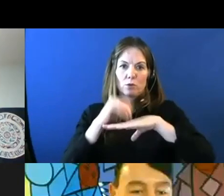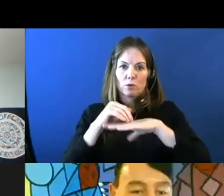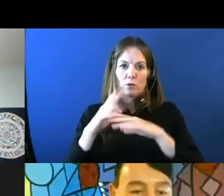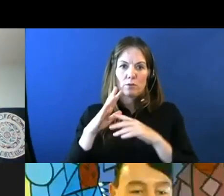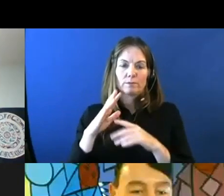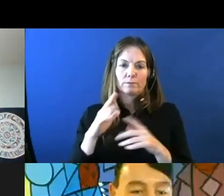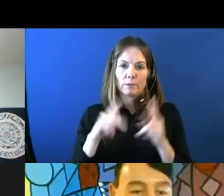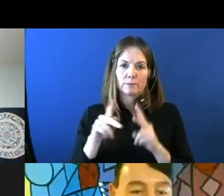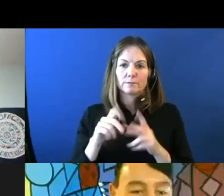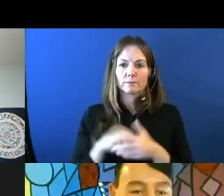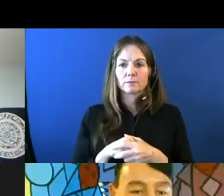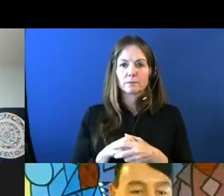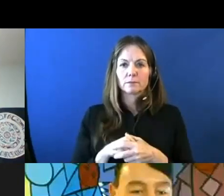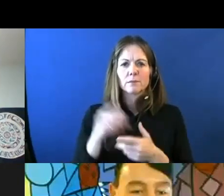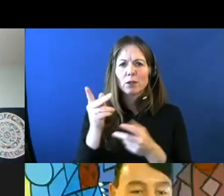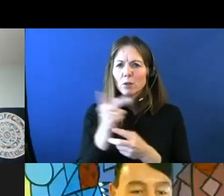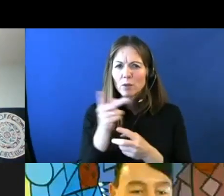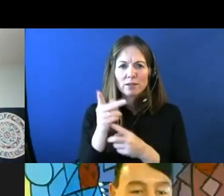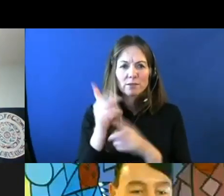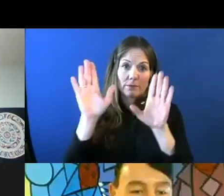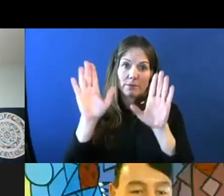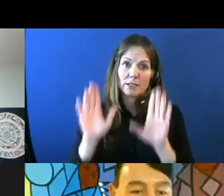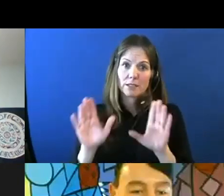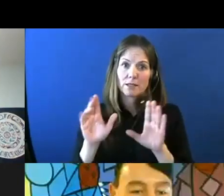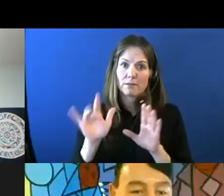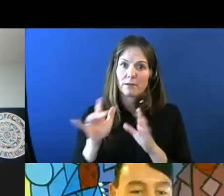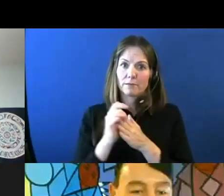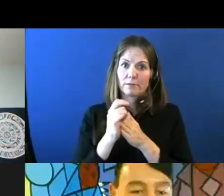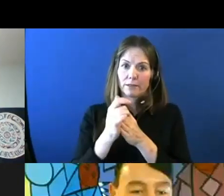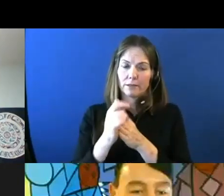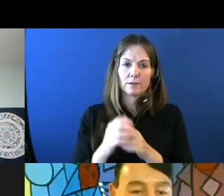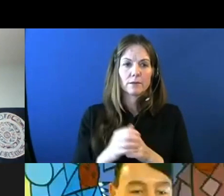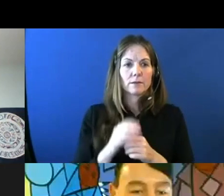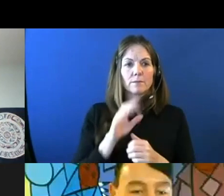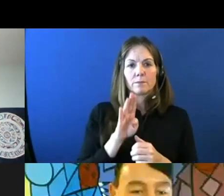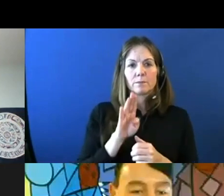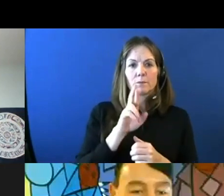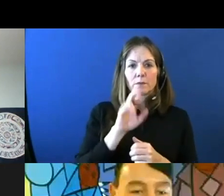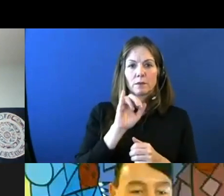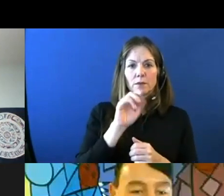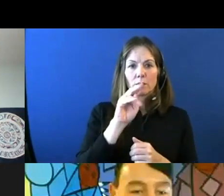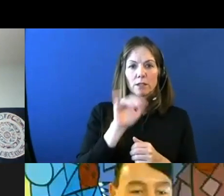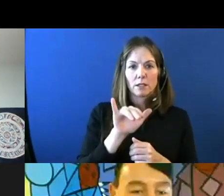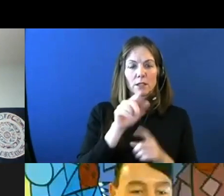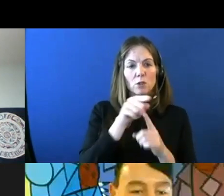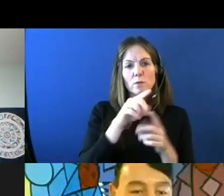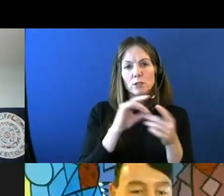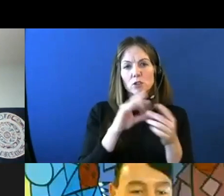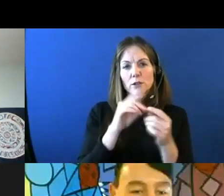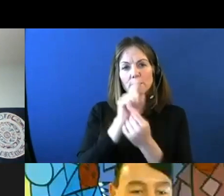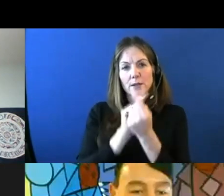have been amazing with leading that work, and I know, Brittany, you also mentioned some